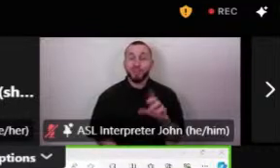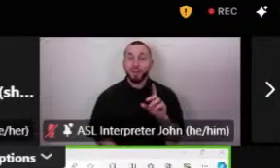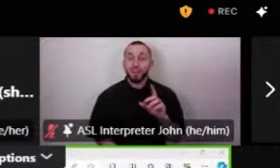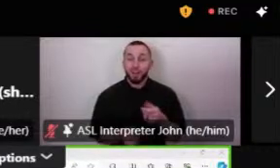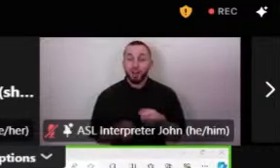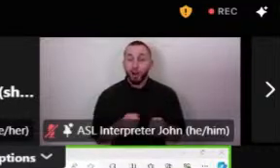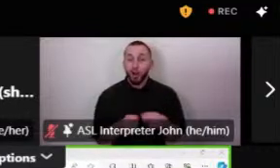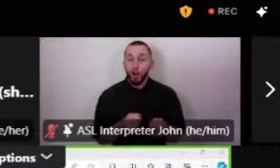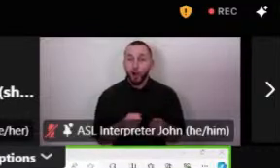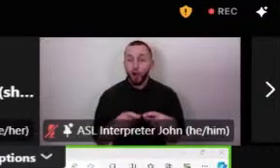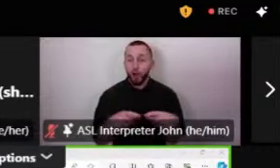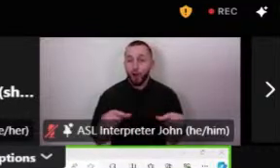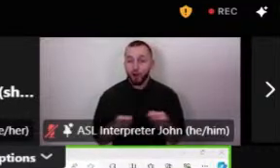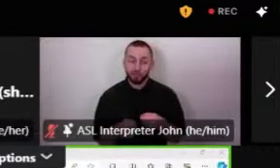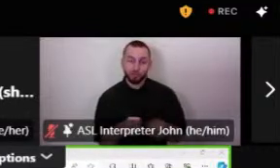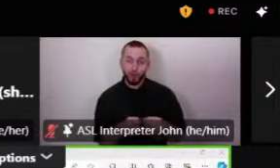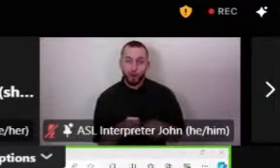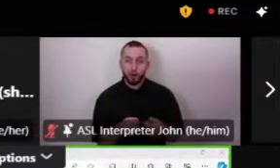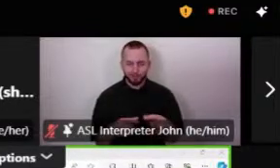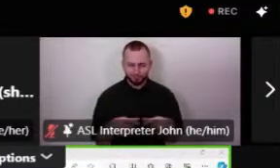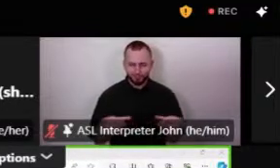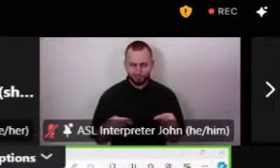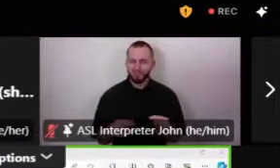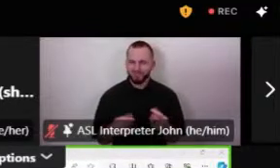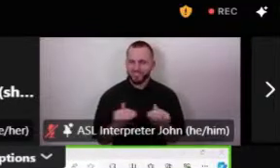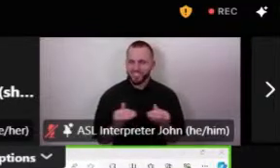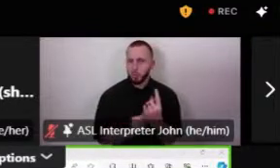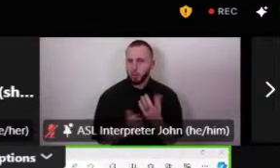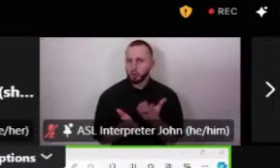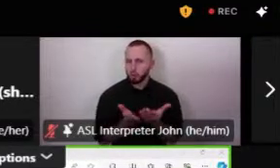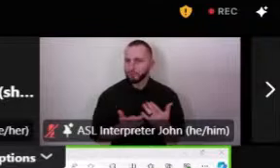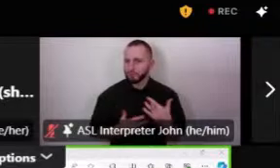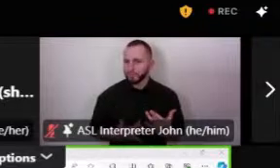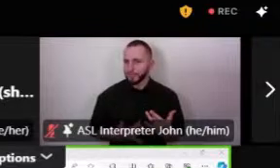it's likely a serving. Go to the next one.